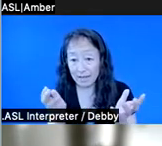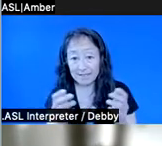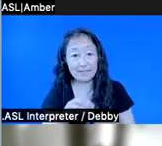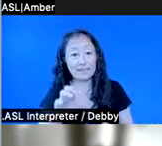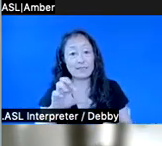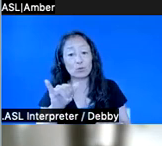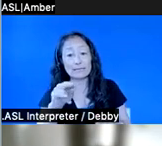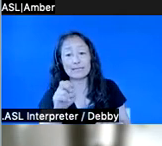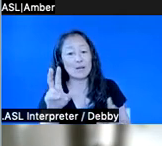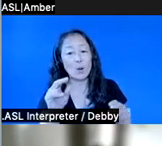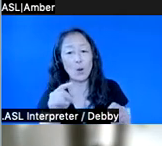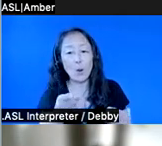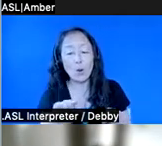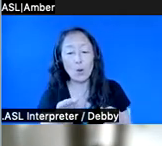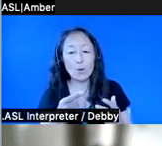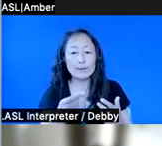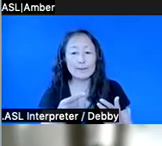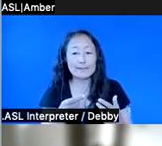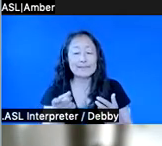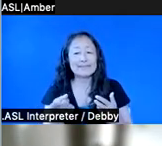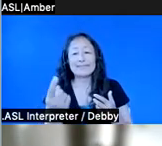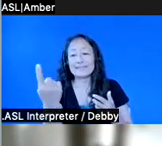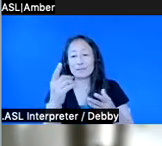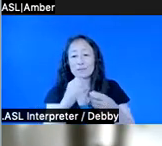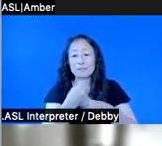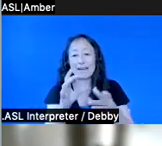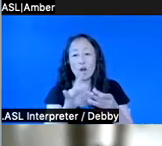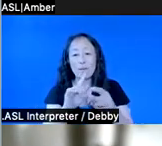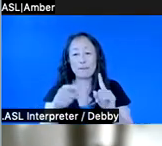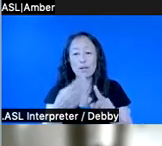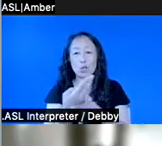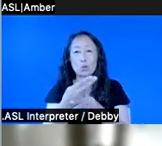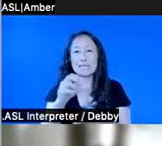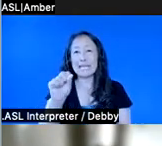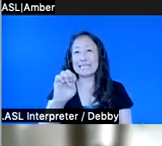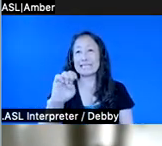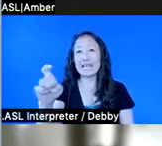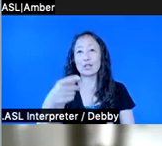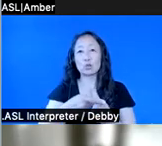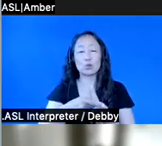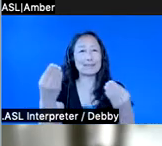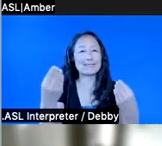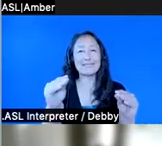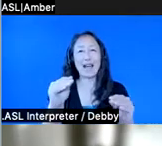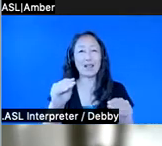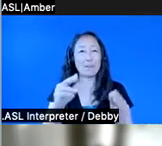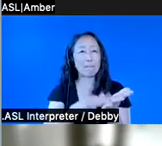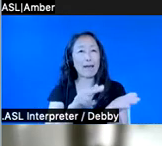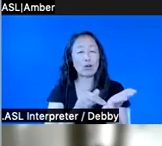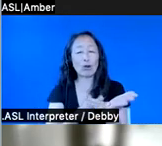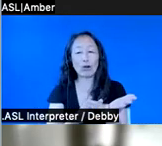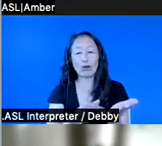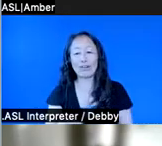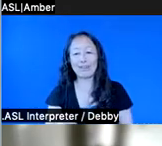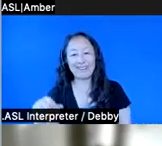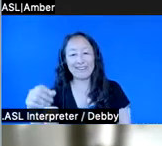about using sex to sell butter. I didn't know it was sexy butter. I'm cracking myself up